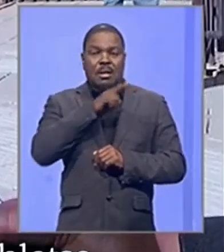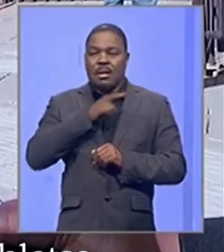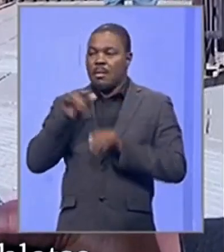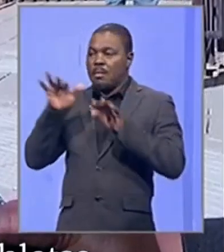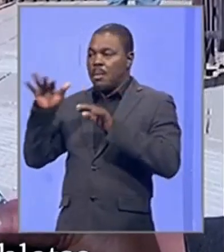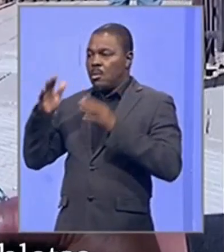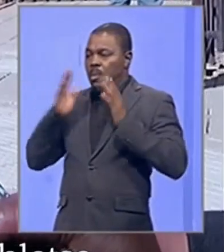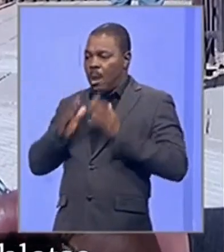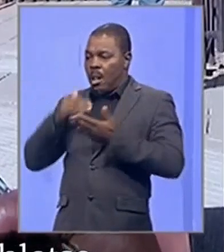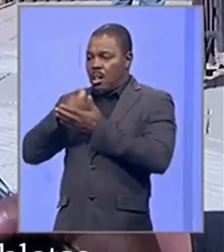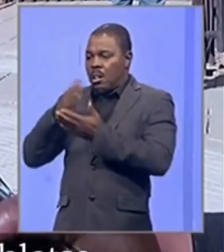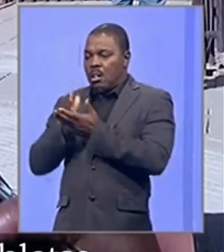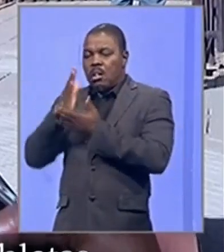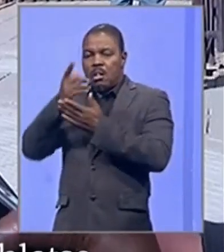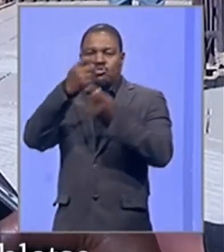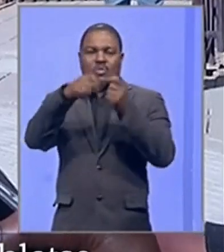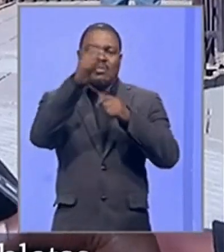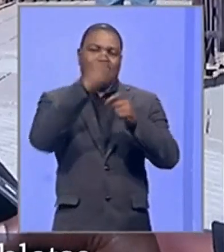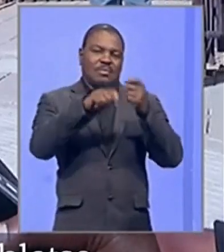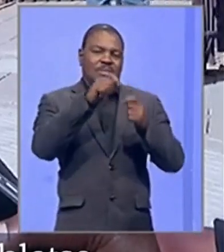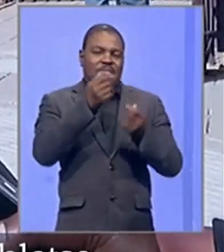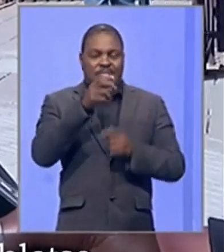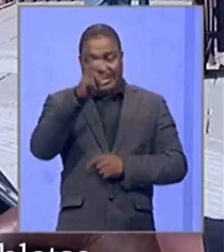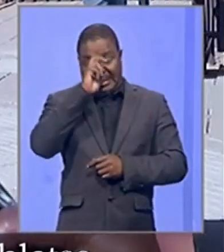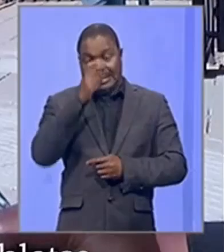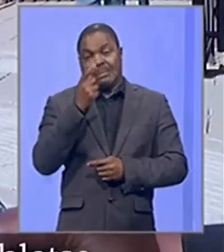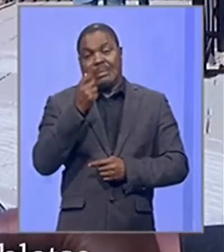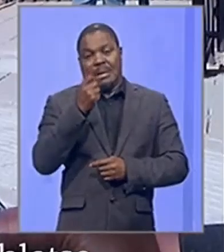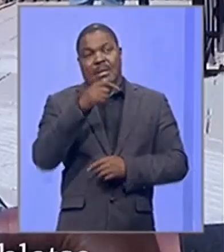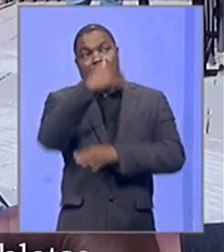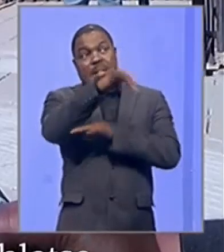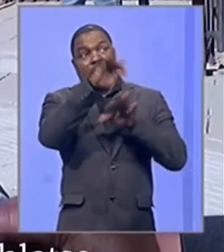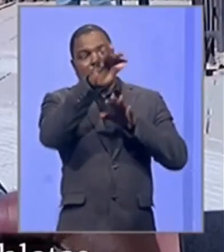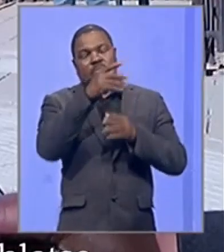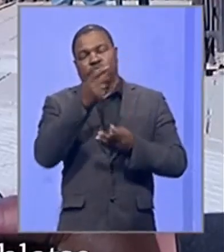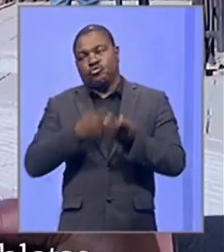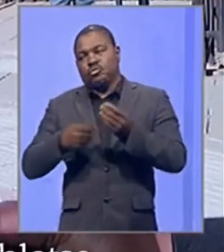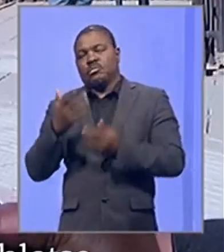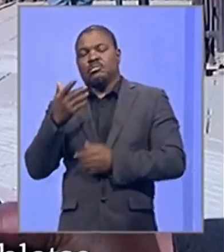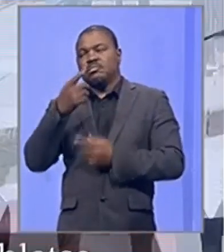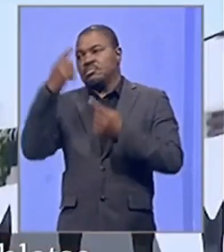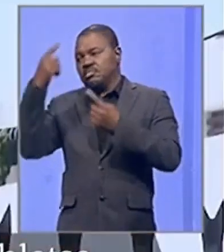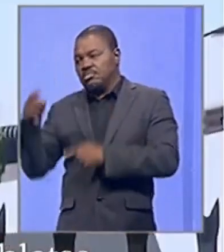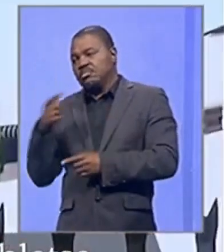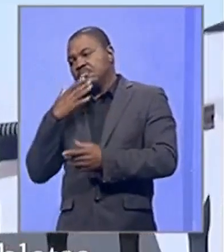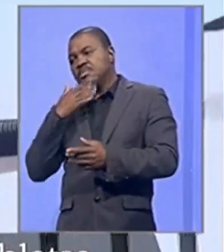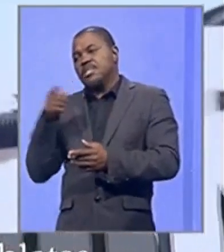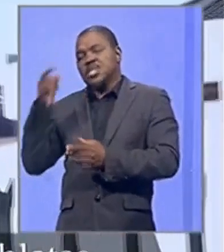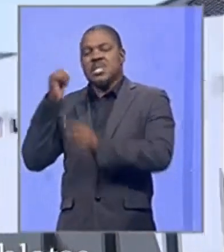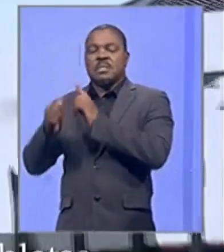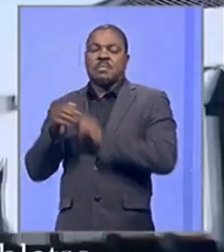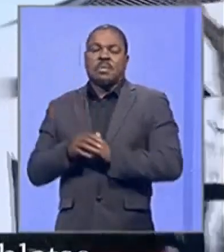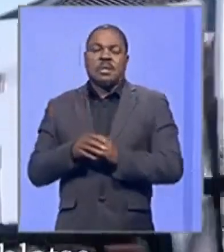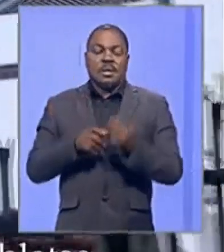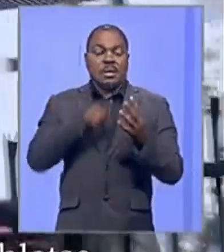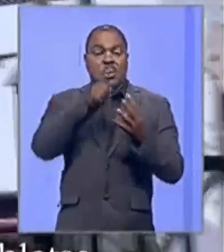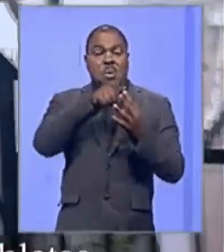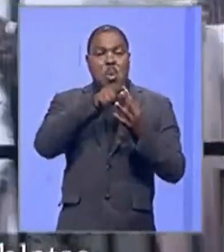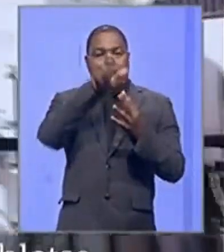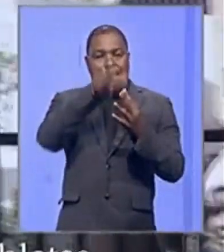mo bathong ba lebeletse tšhelete ba rumiwa ke ba tswa kontle ba ne ba le mo motsing wa rona. Mmelaelwa wa bone o